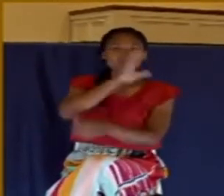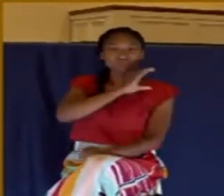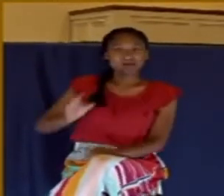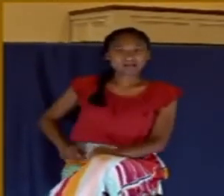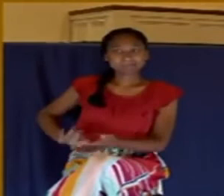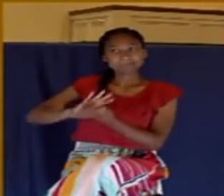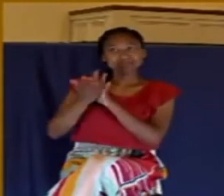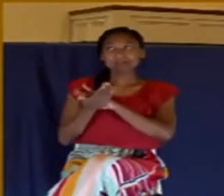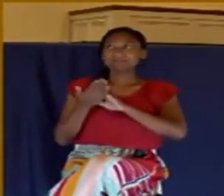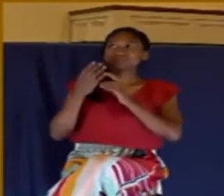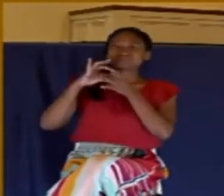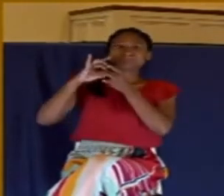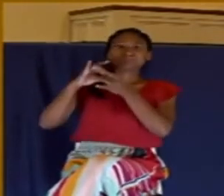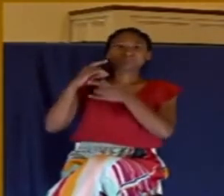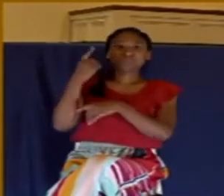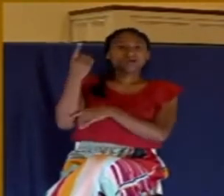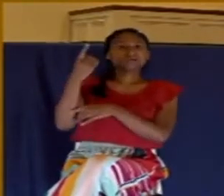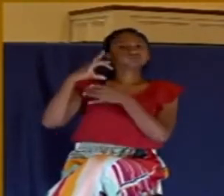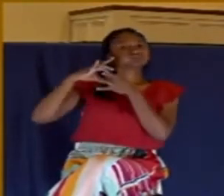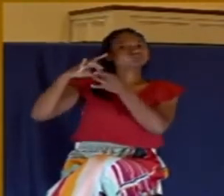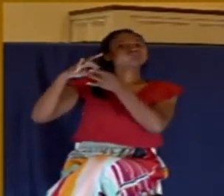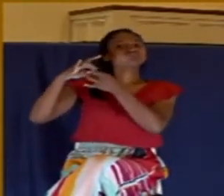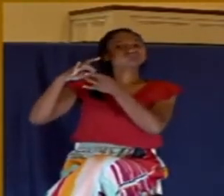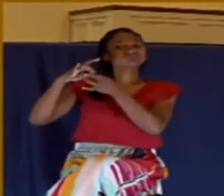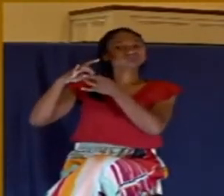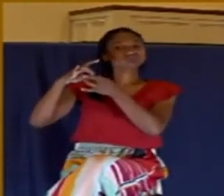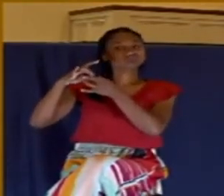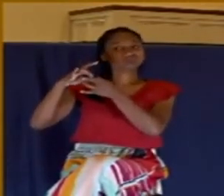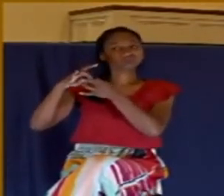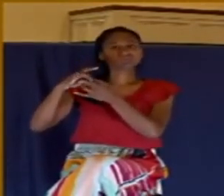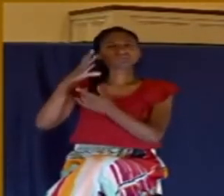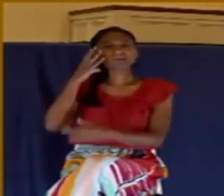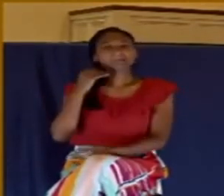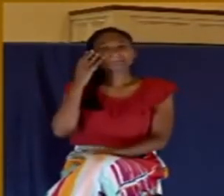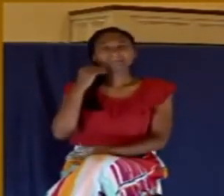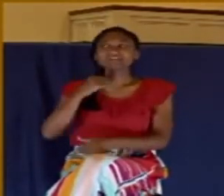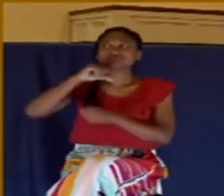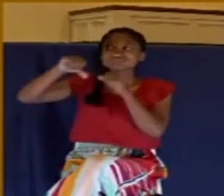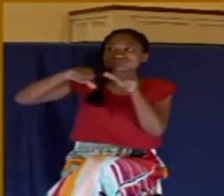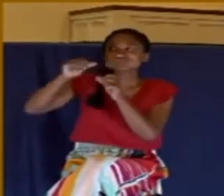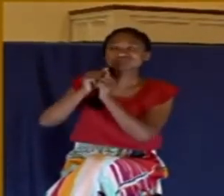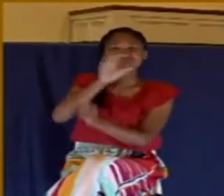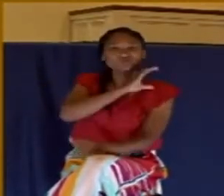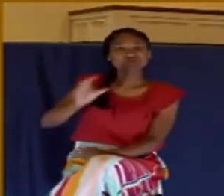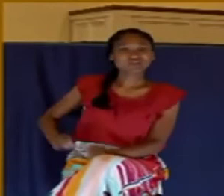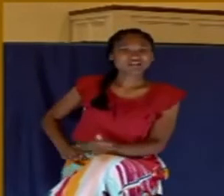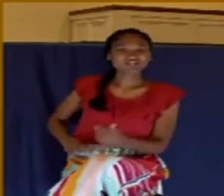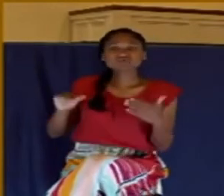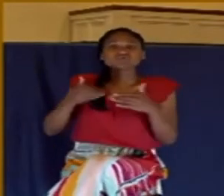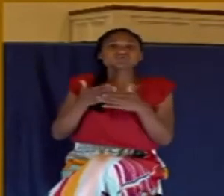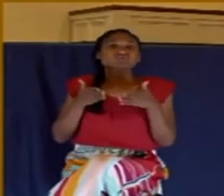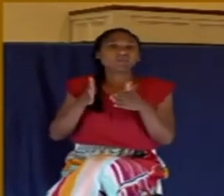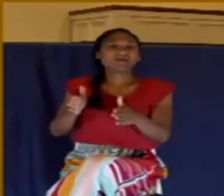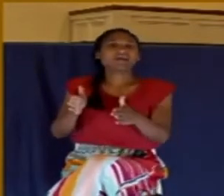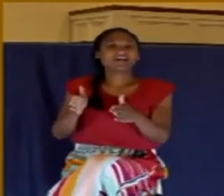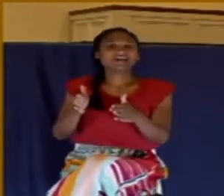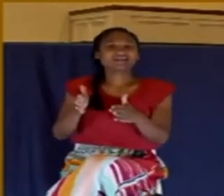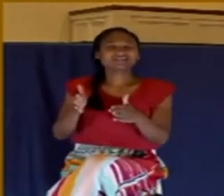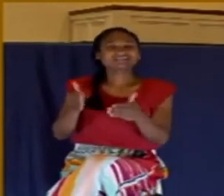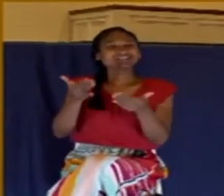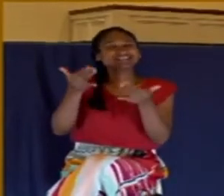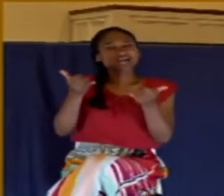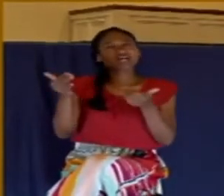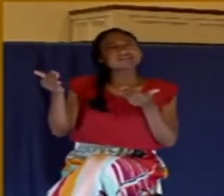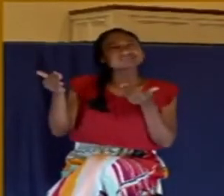and partnership that takes place. And you know what you experience? You experience the fellowship of Christ on a new level. There's a